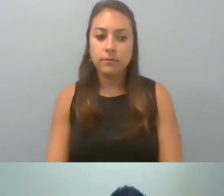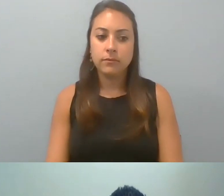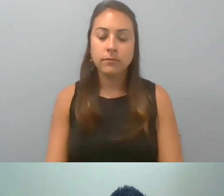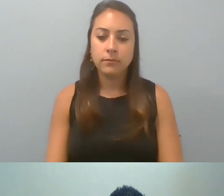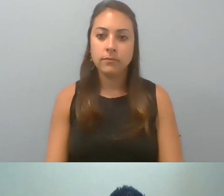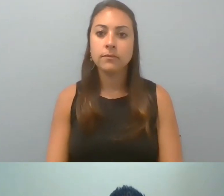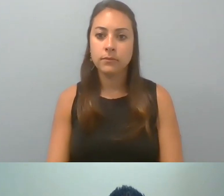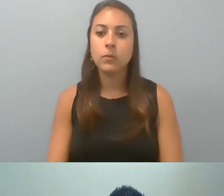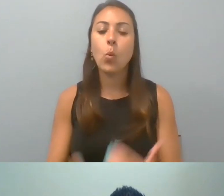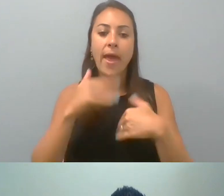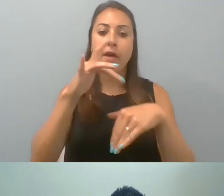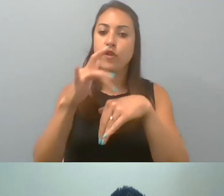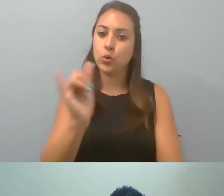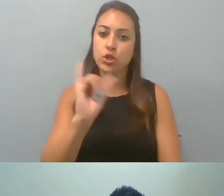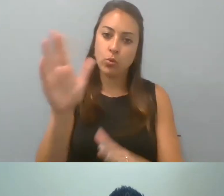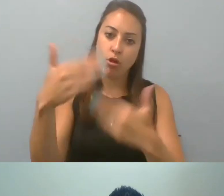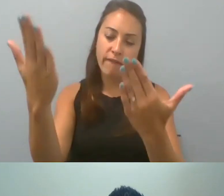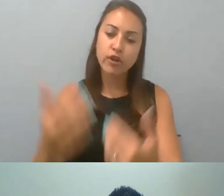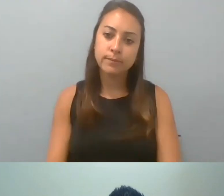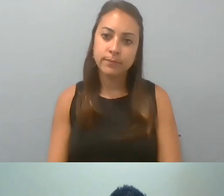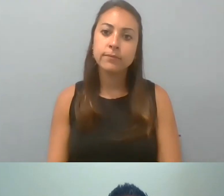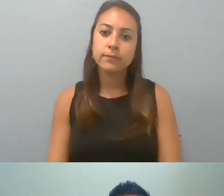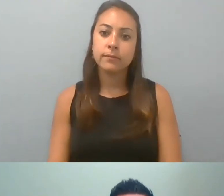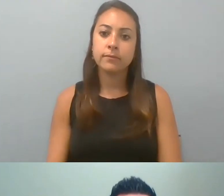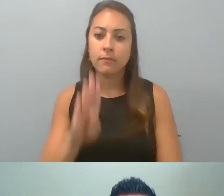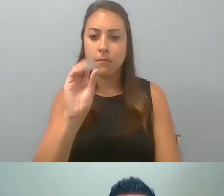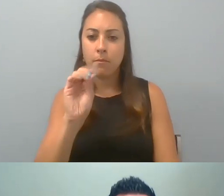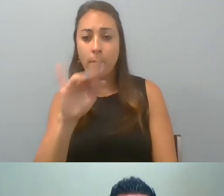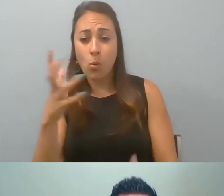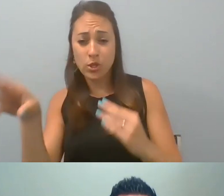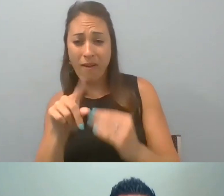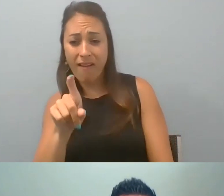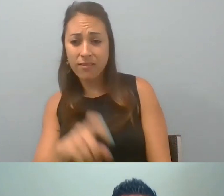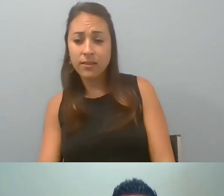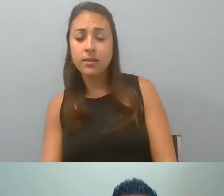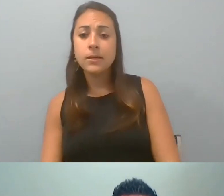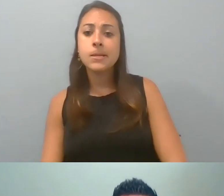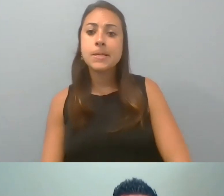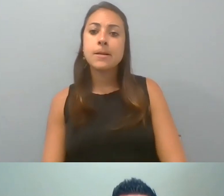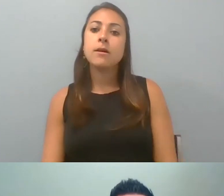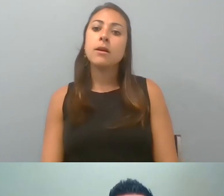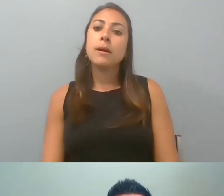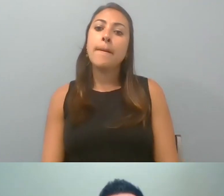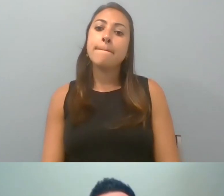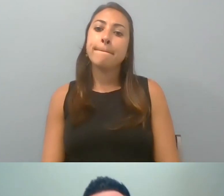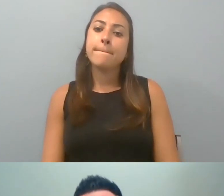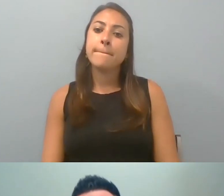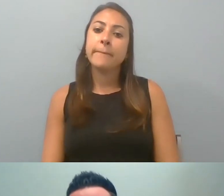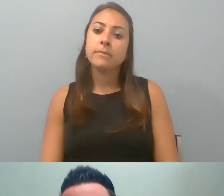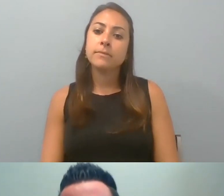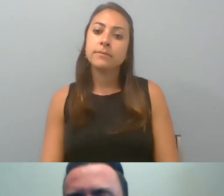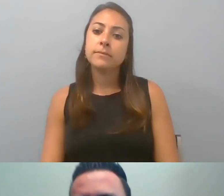that. And then I don't know, Bobby, do you want to add? I know some things specifically happen at Andrews around halal as well. Yeah,